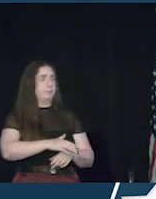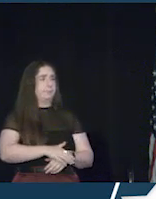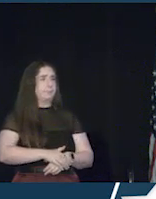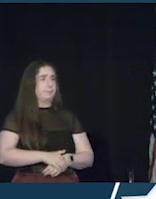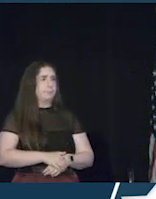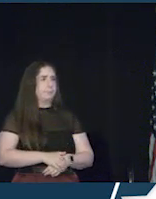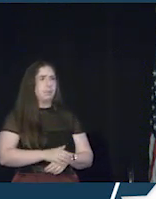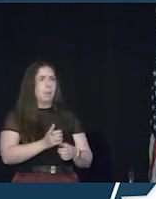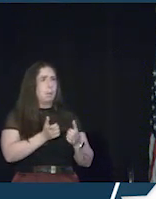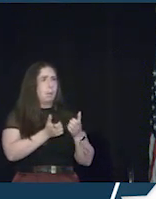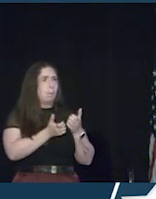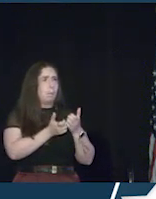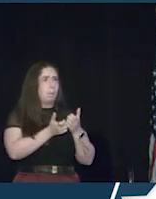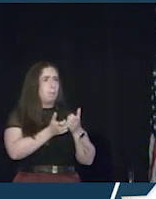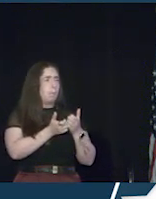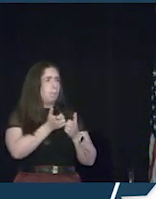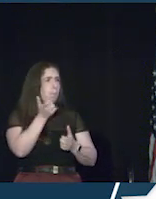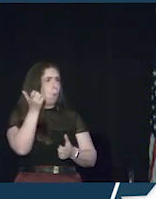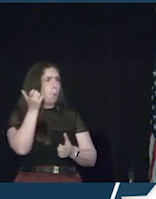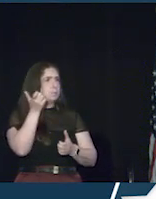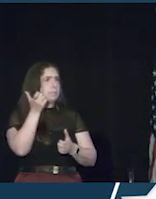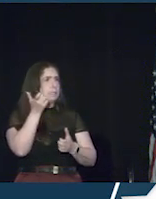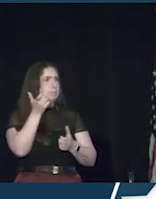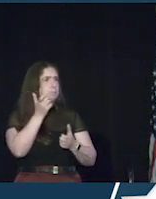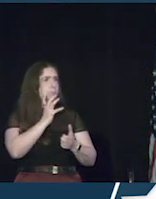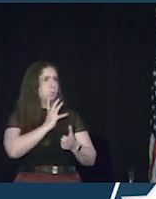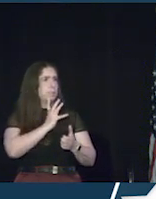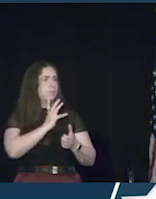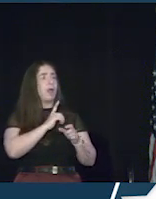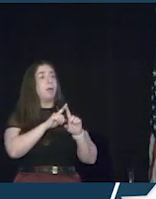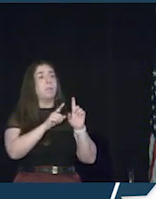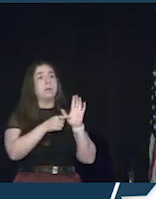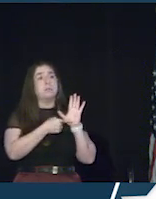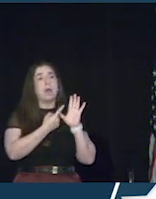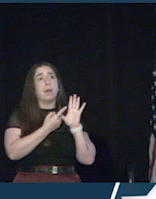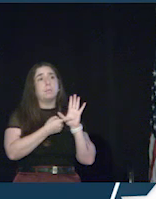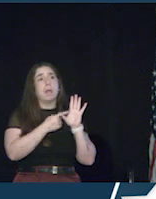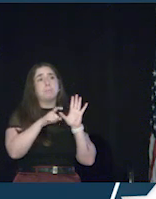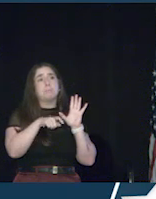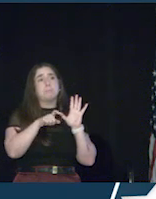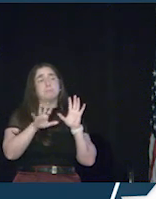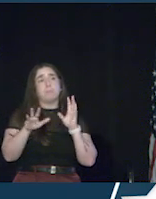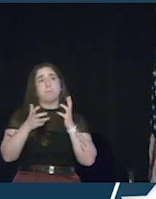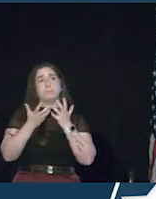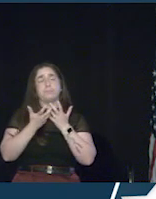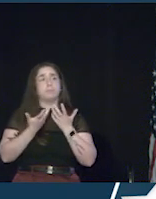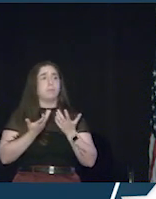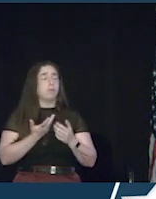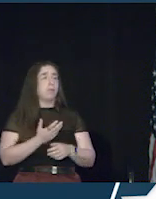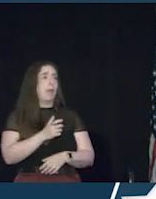Mostly it was not, but sometimes there was. I didn't always need to use